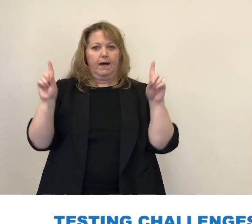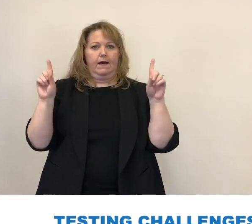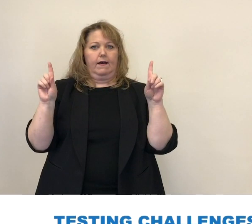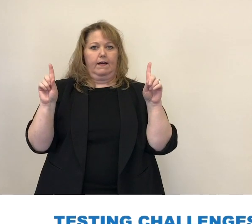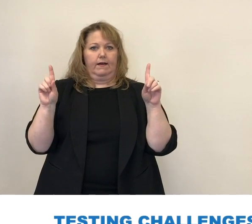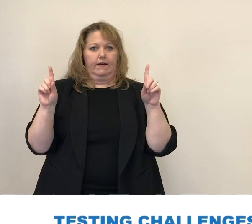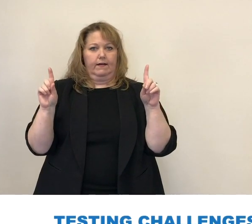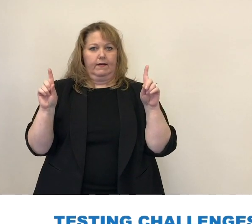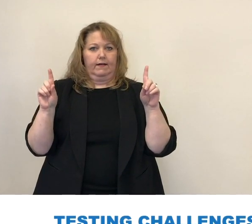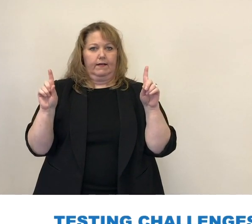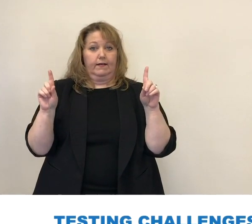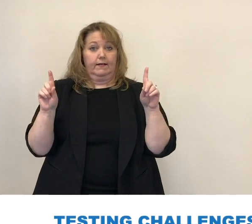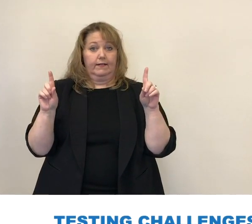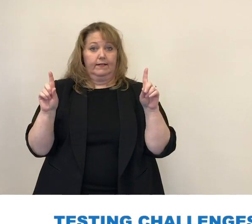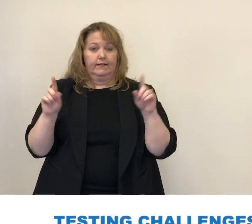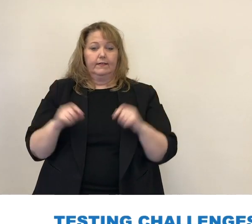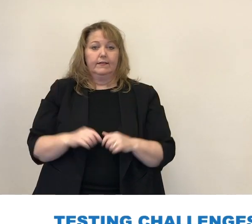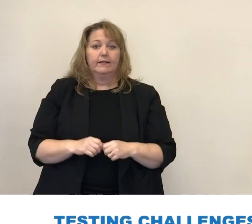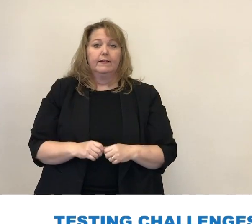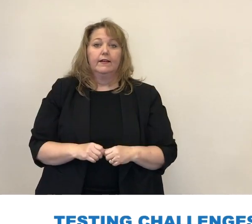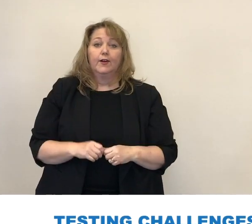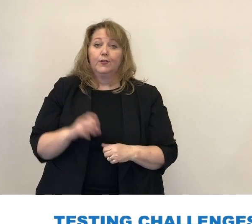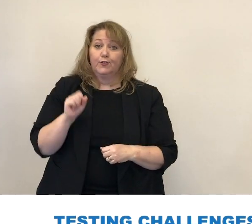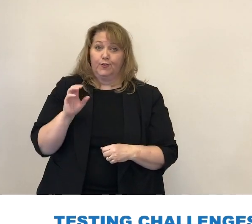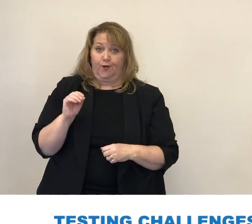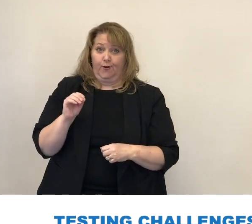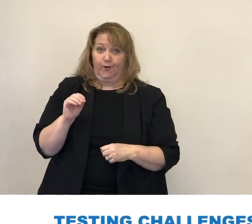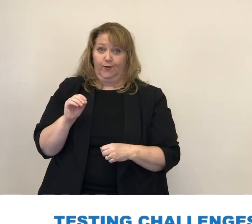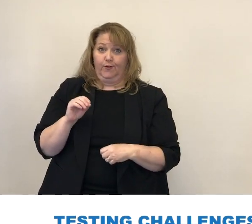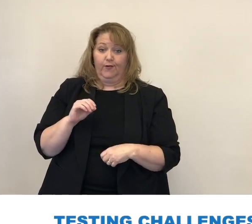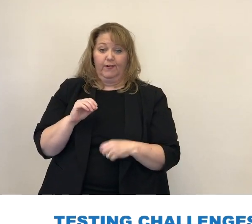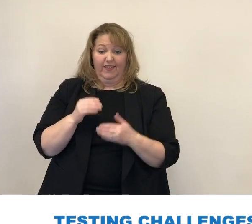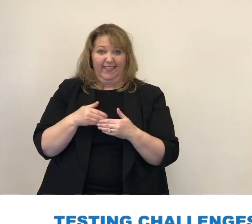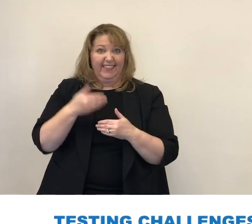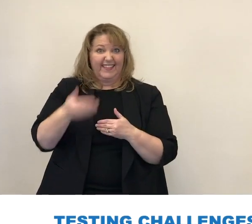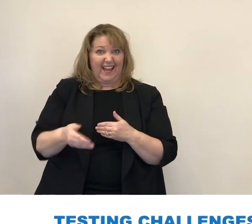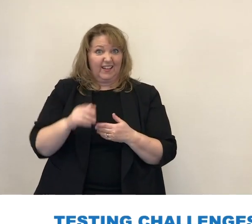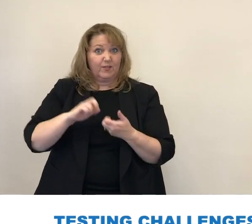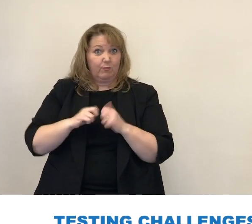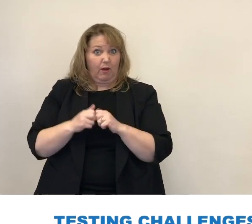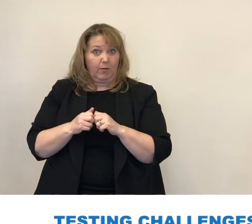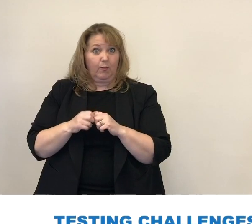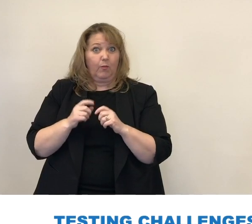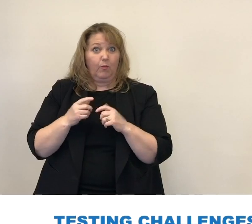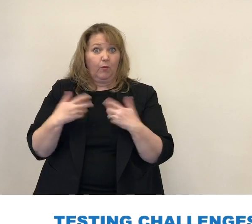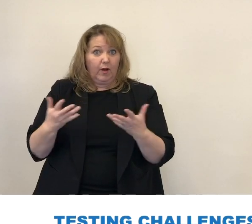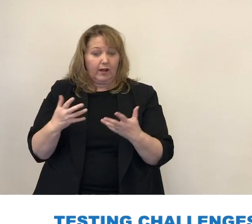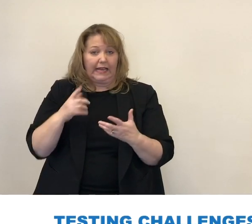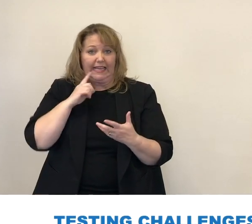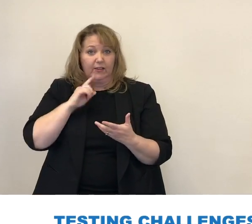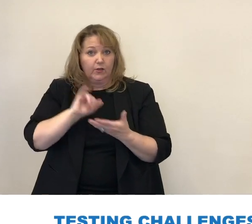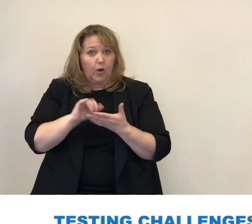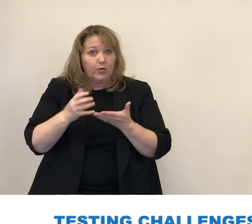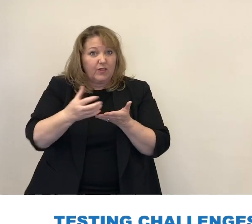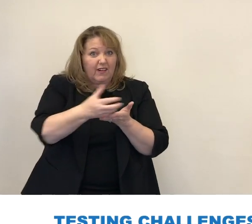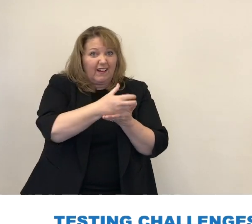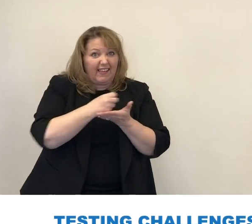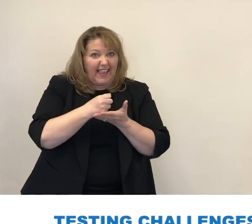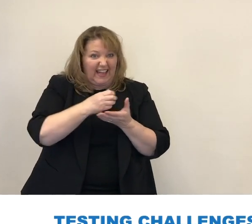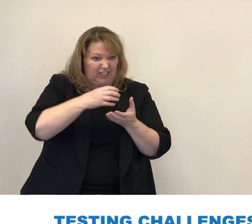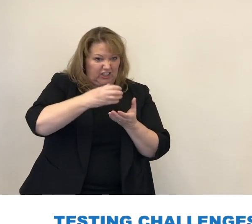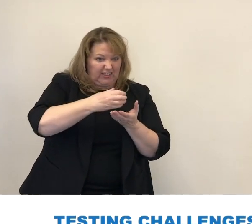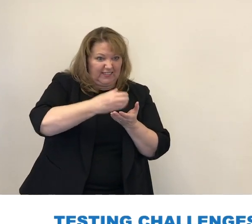lab-based components. Like a game of whack-a-mole then, of course, the next problem arose, and that was collection kits. And I showed you an example